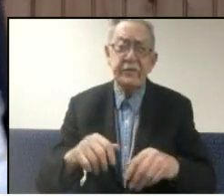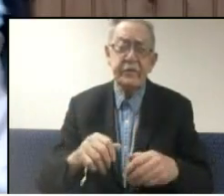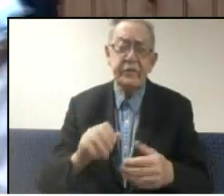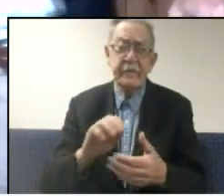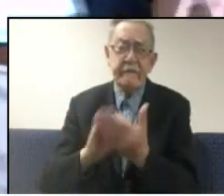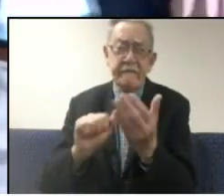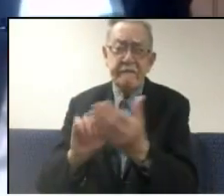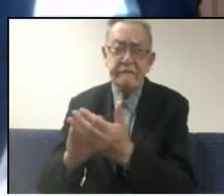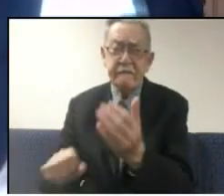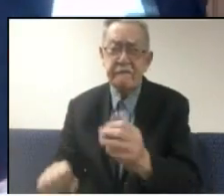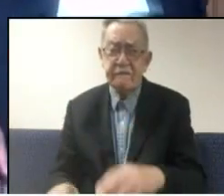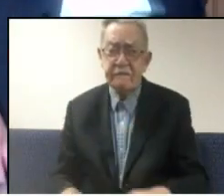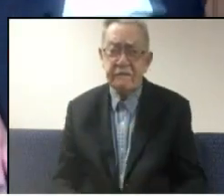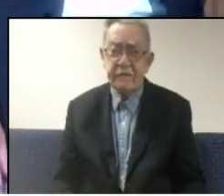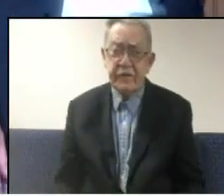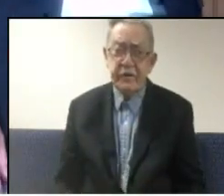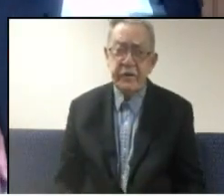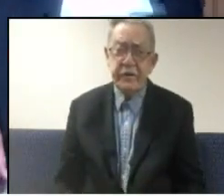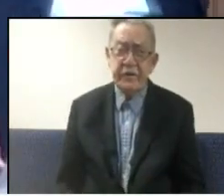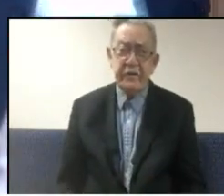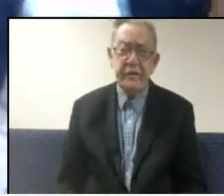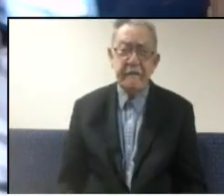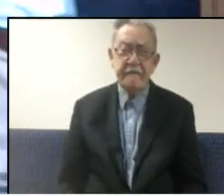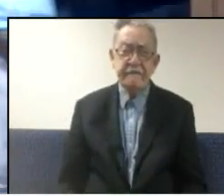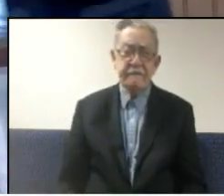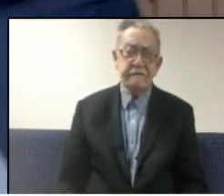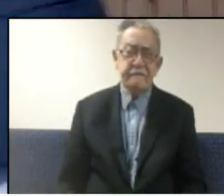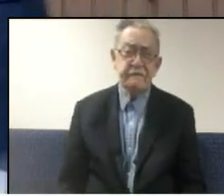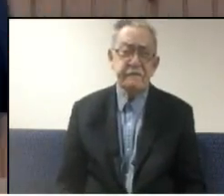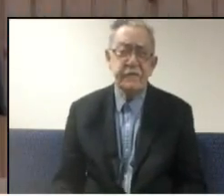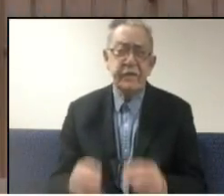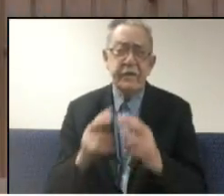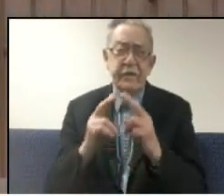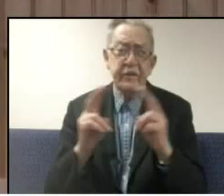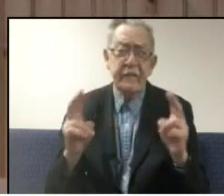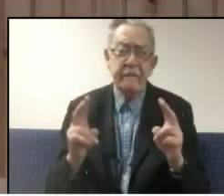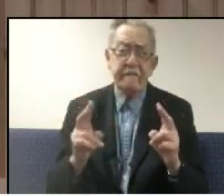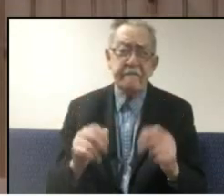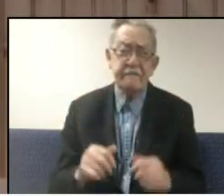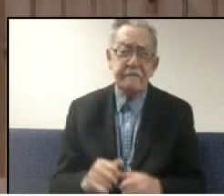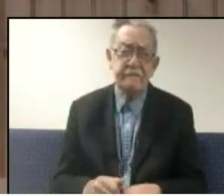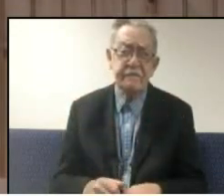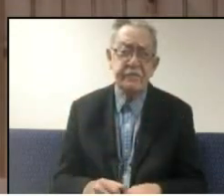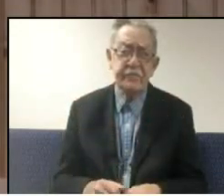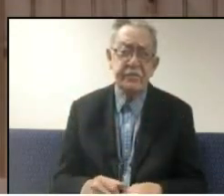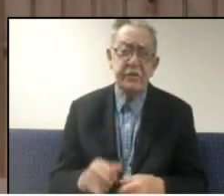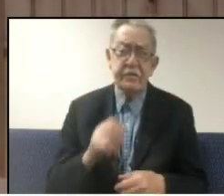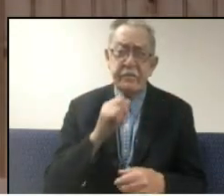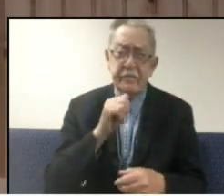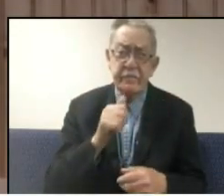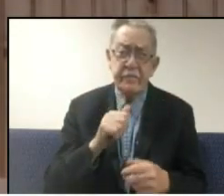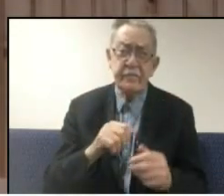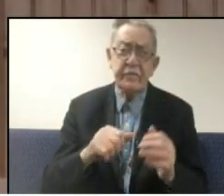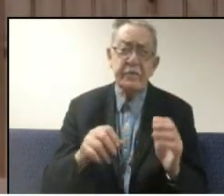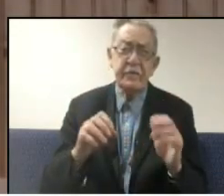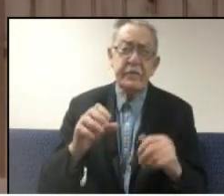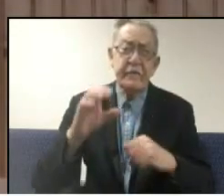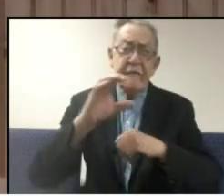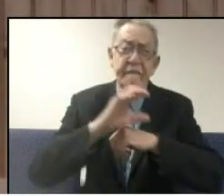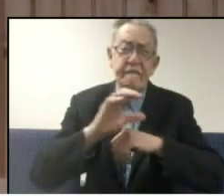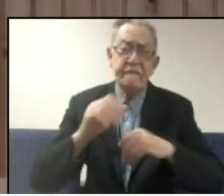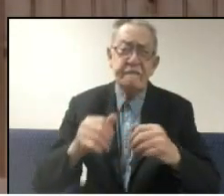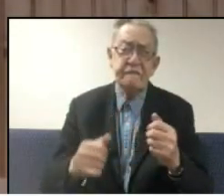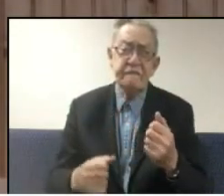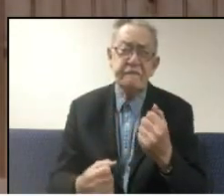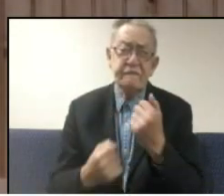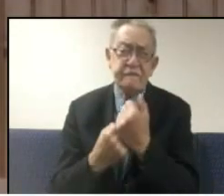the monitors? He had a very non-church background. He was not